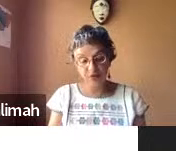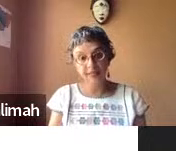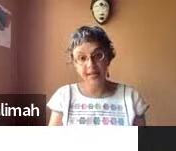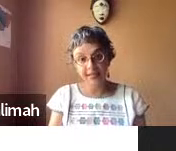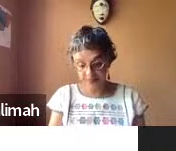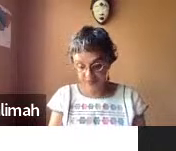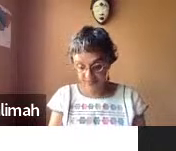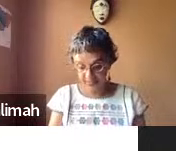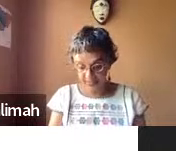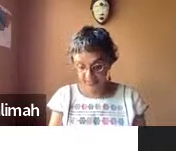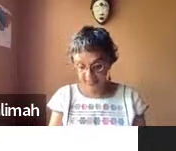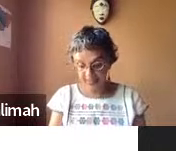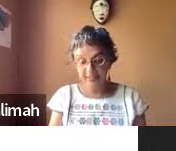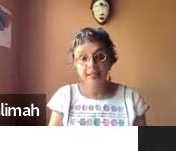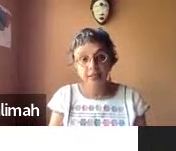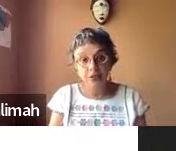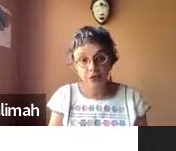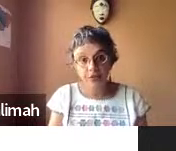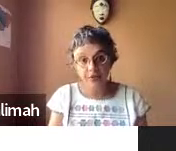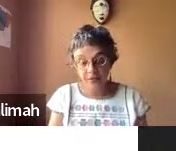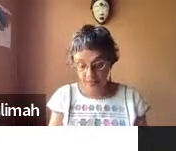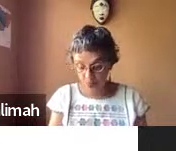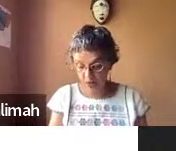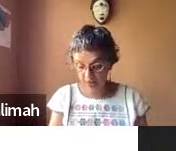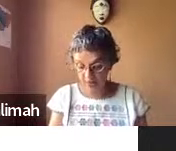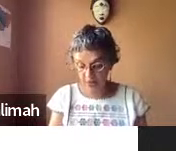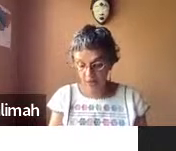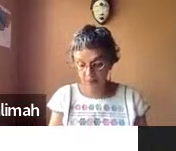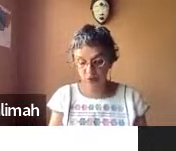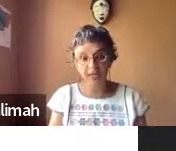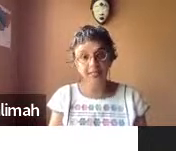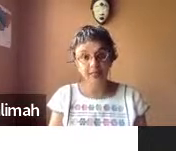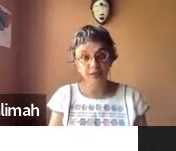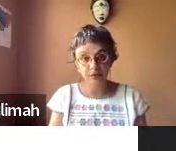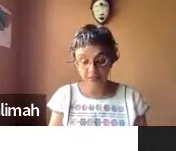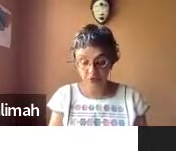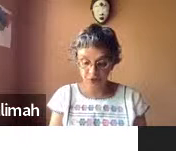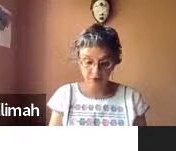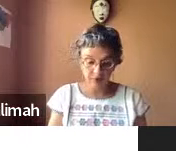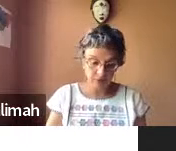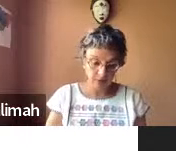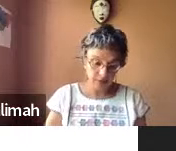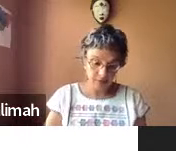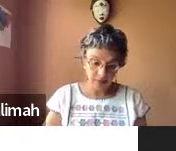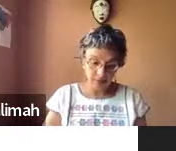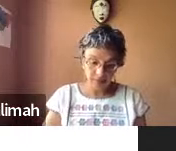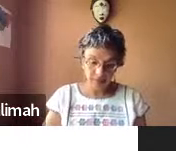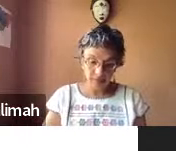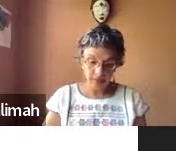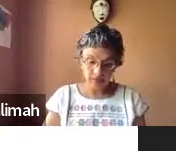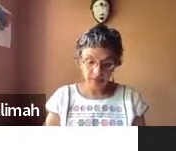African Union heads of state in the 2001 Abuja Declaration.